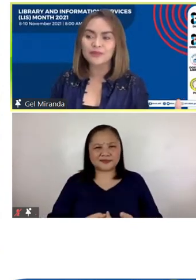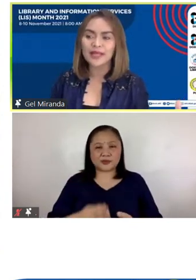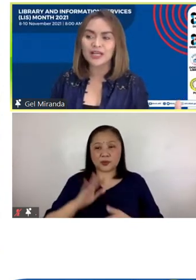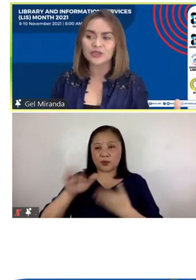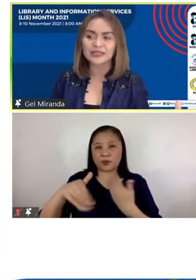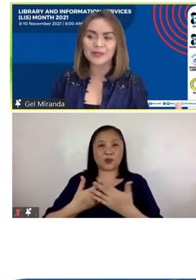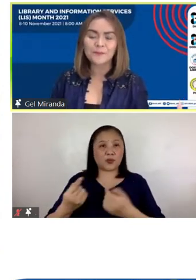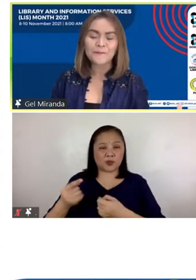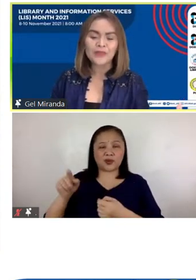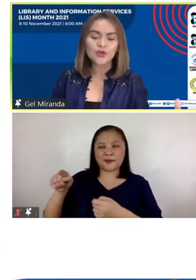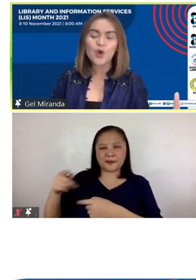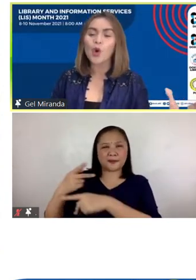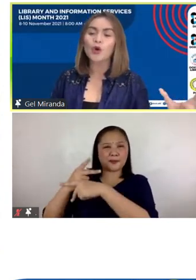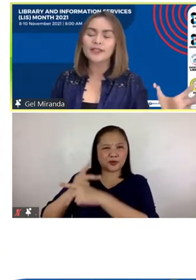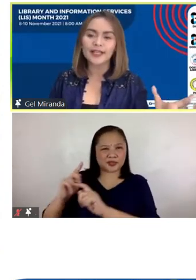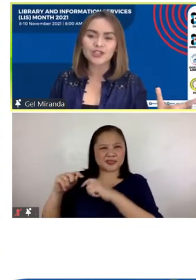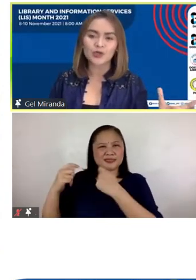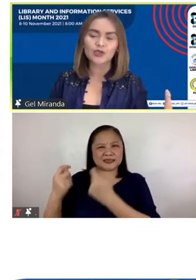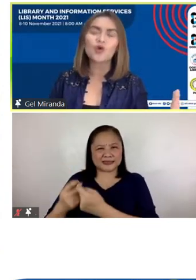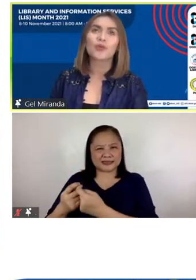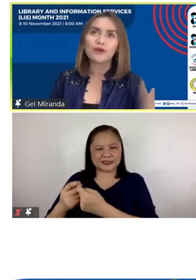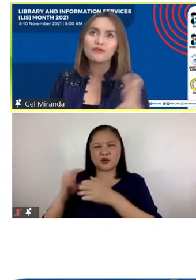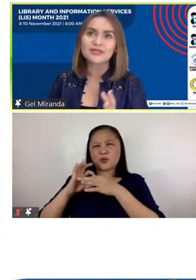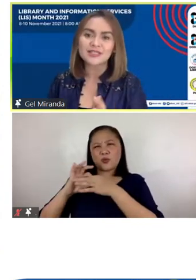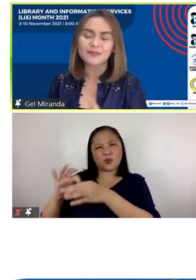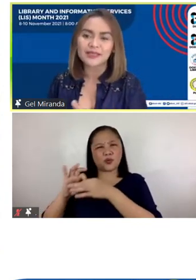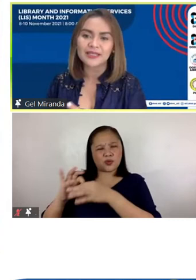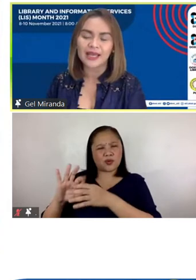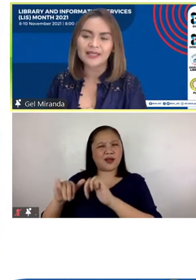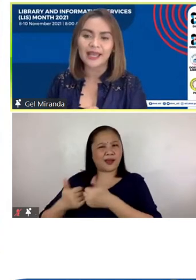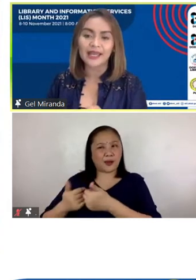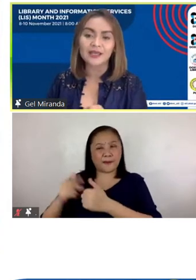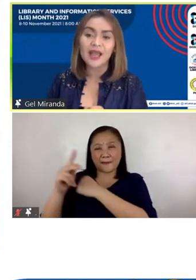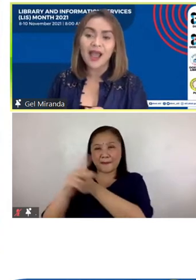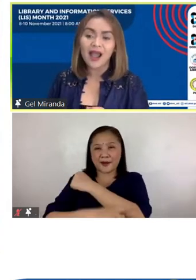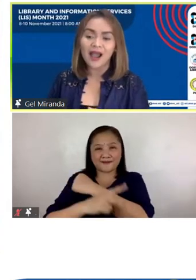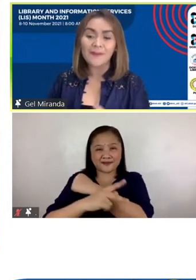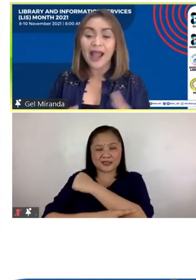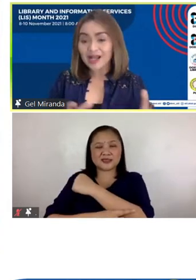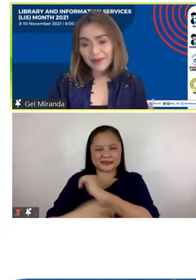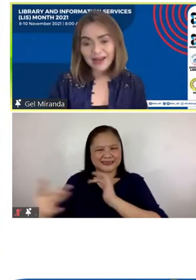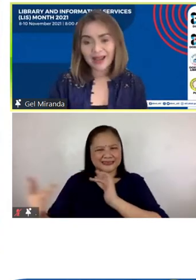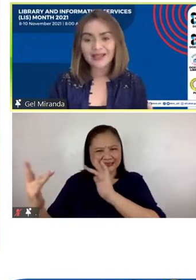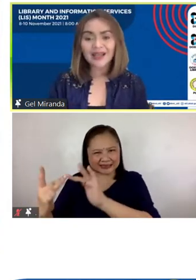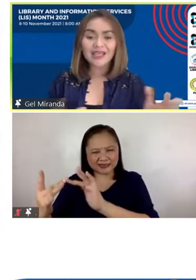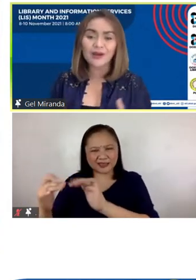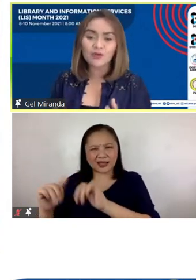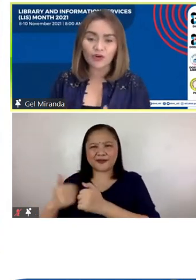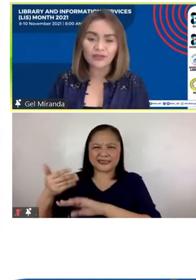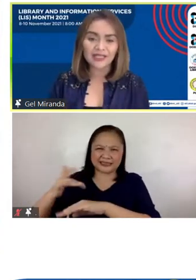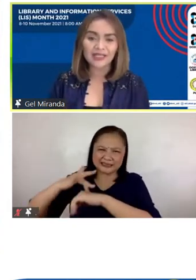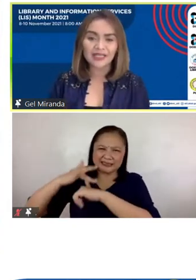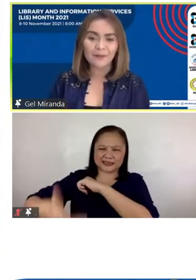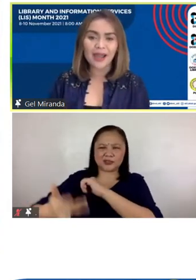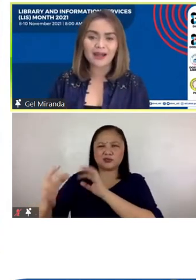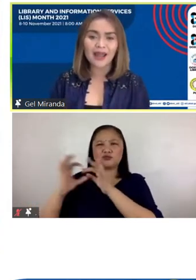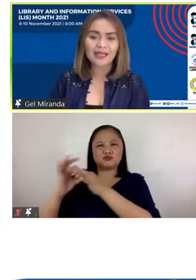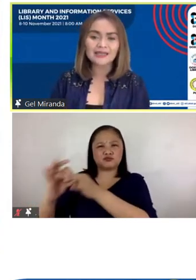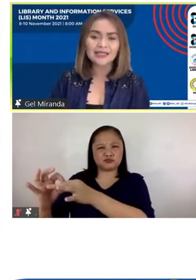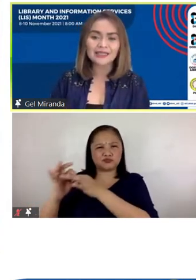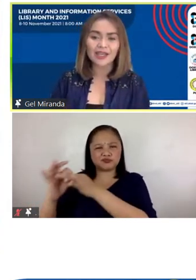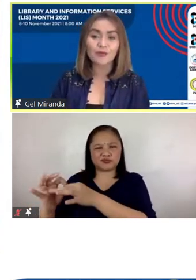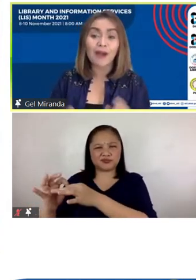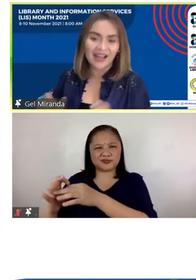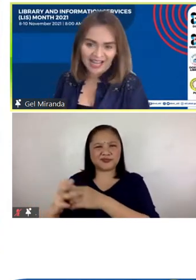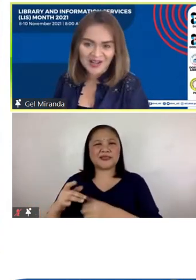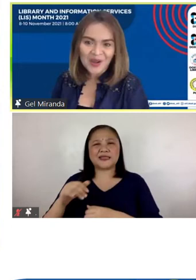aming production team. Yung coordination, kung provinces man yan, ay maaga pa lang, nakikipag-coordinate na para